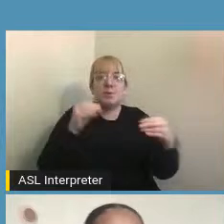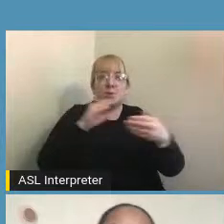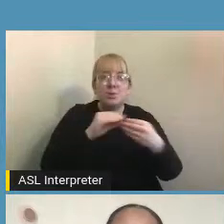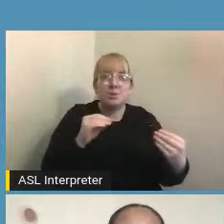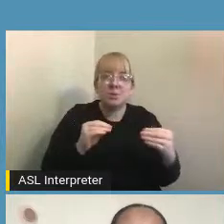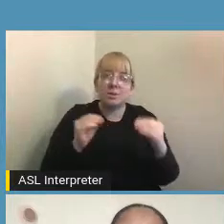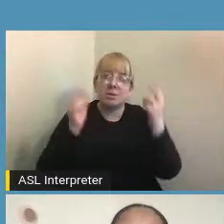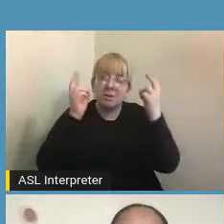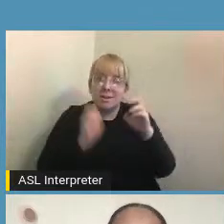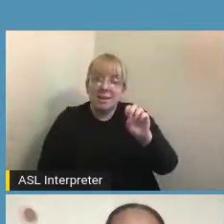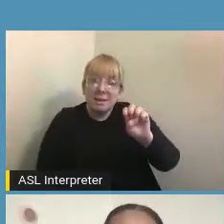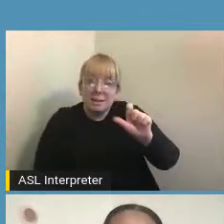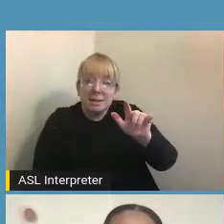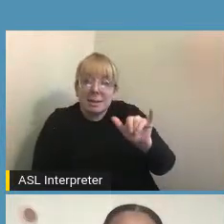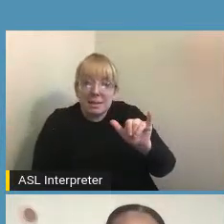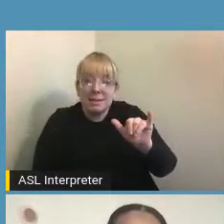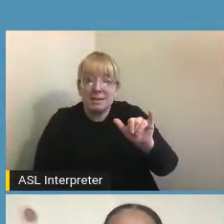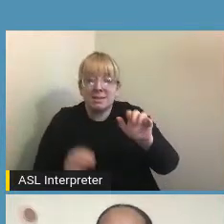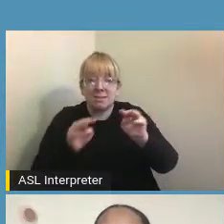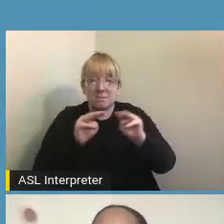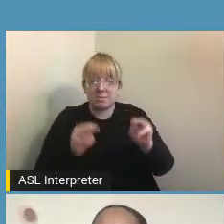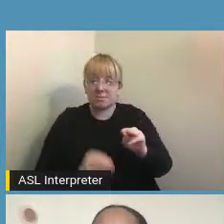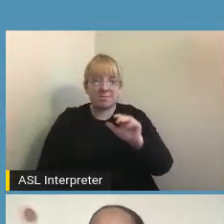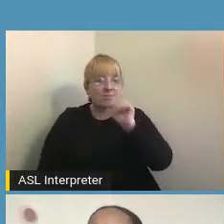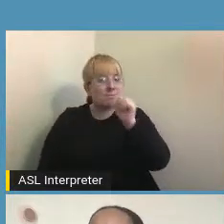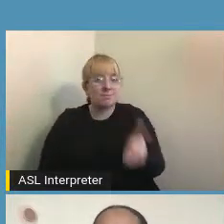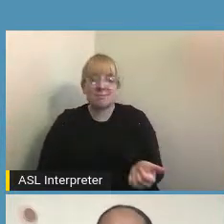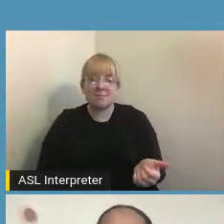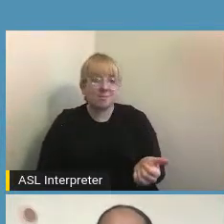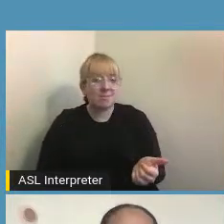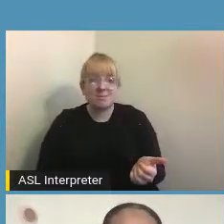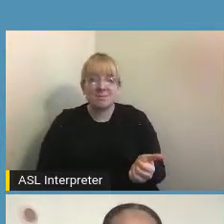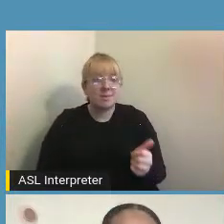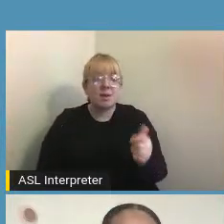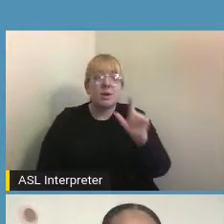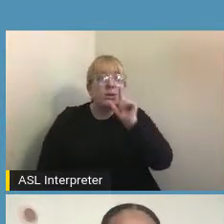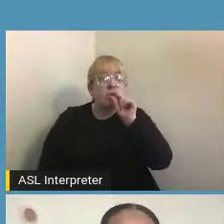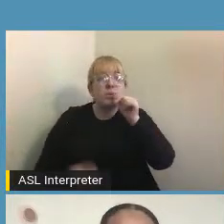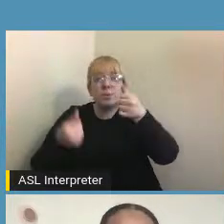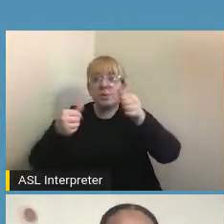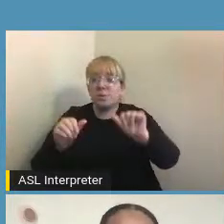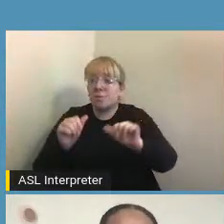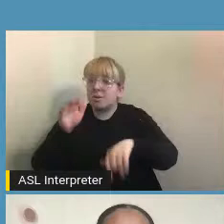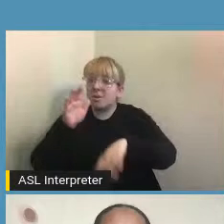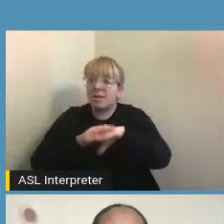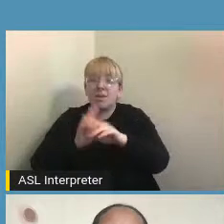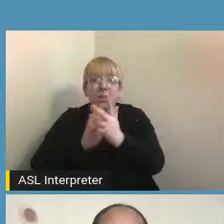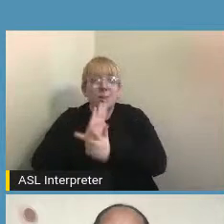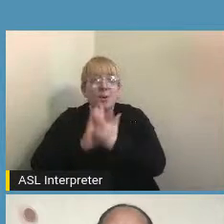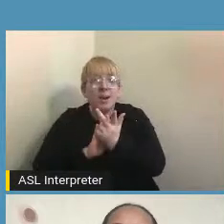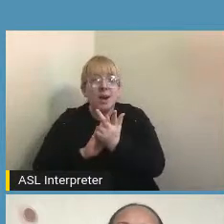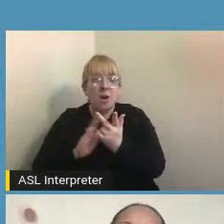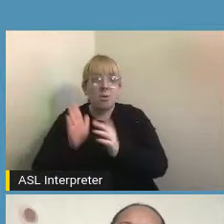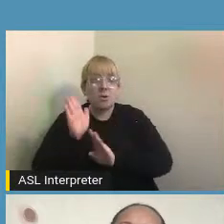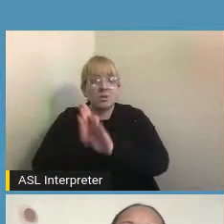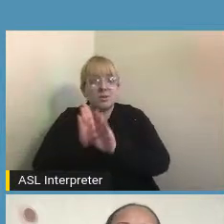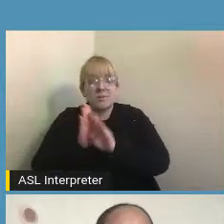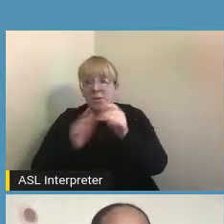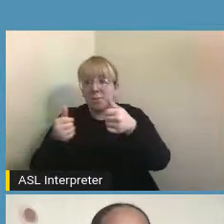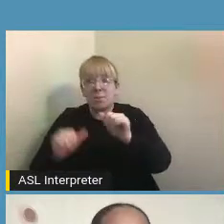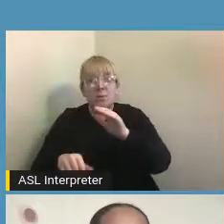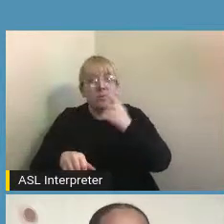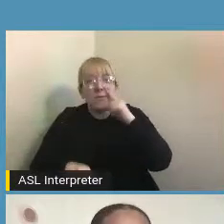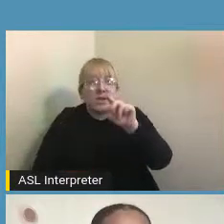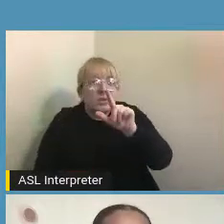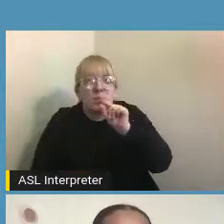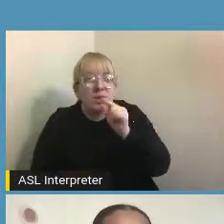easy even just a Twitter post is, right? They can take up to like 3 hours to make one post. So